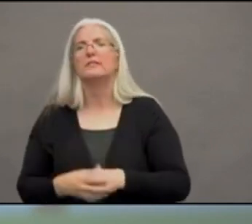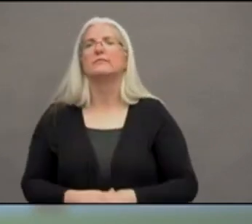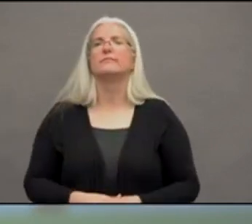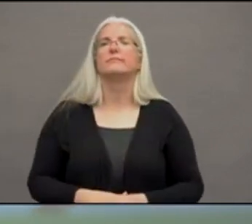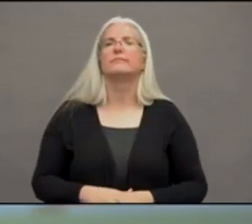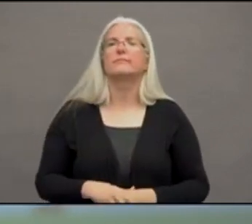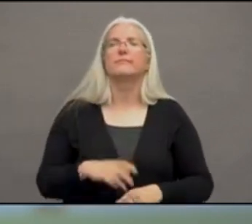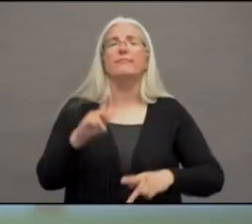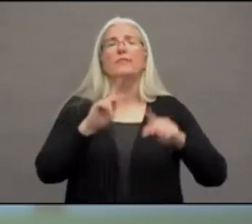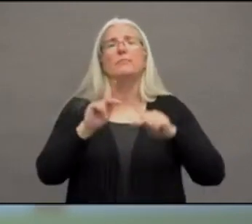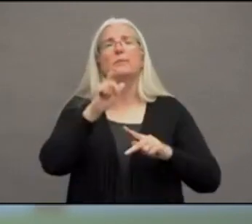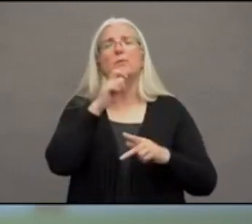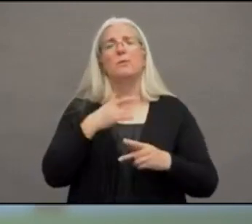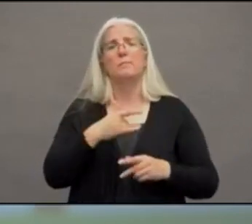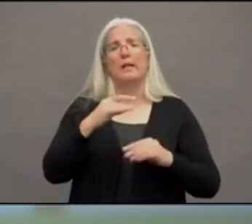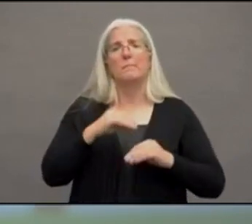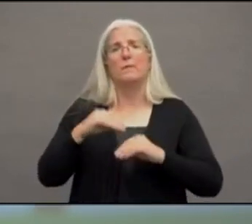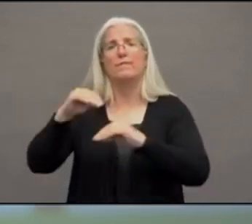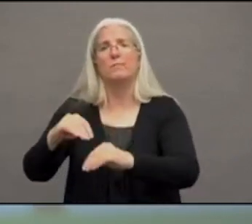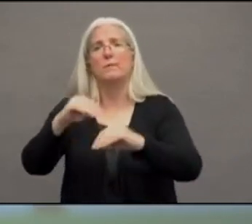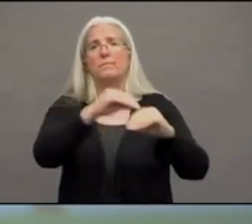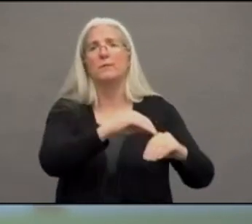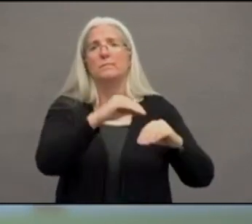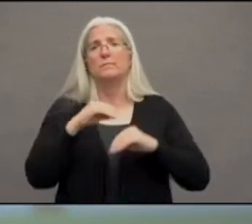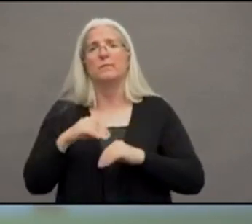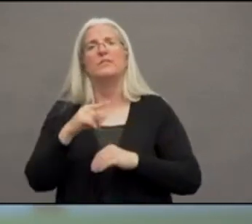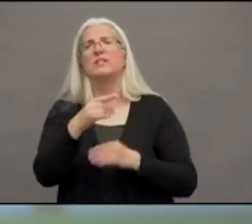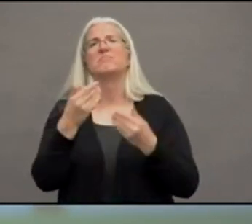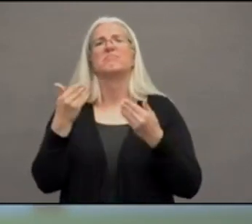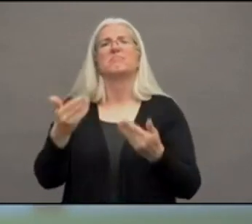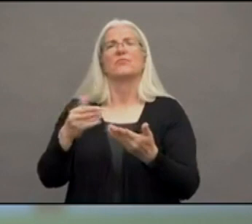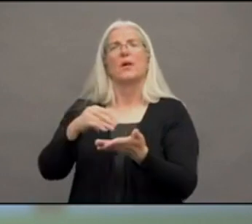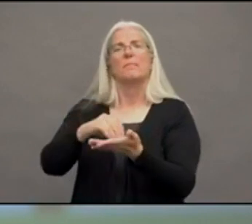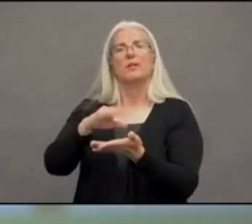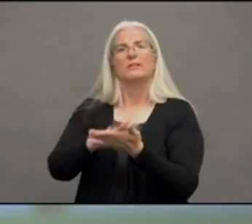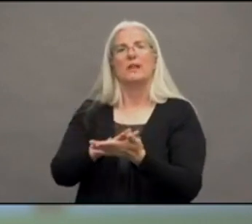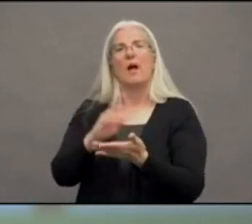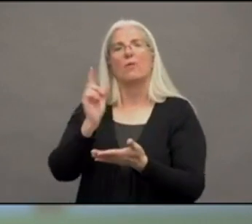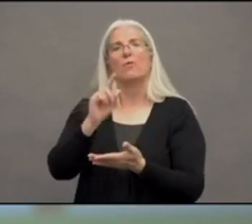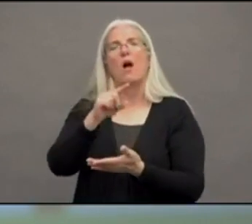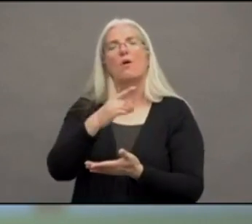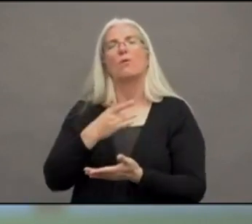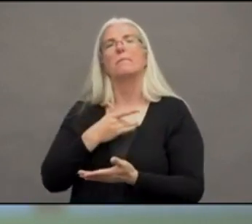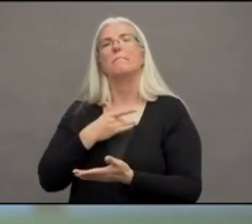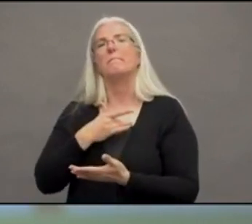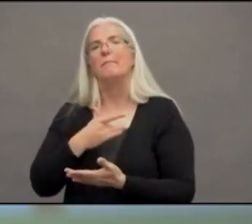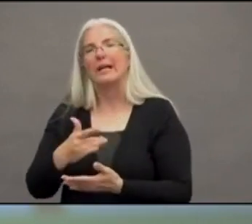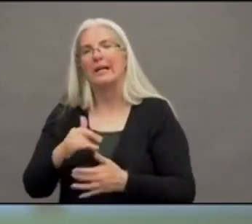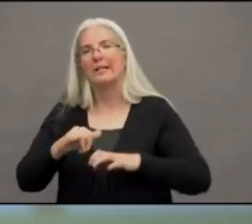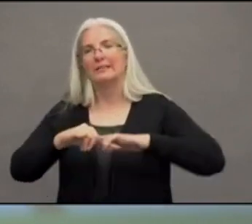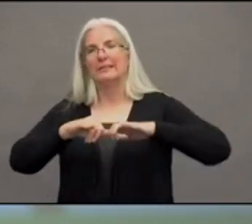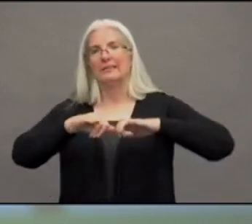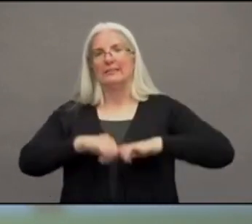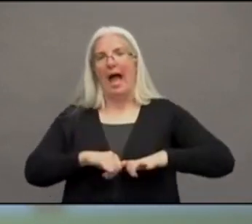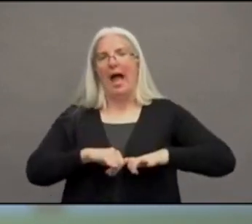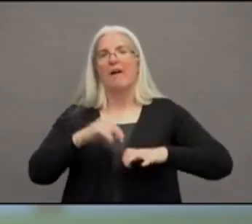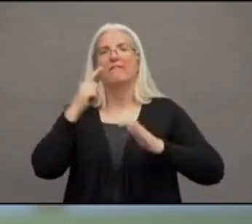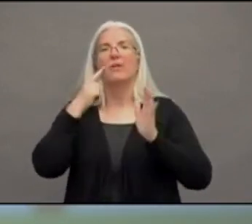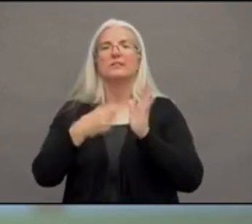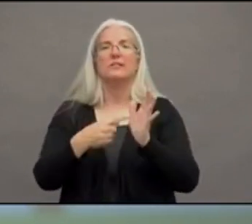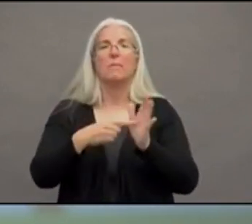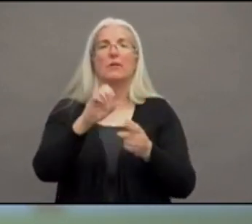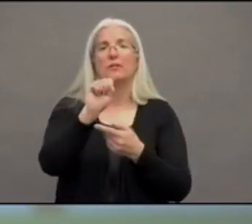put in where you normally stay. So if that happens to be somewhere like St. James Park, you can put St. James